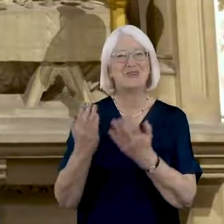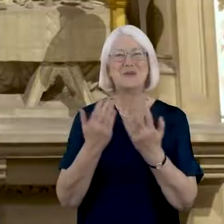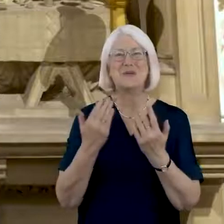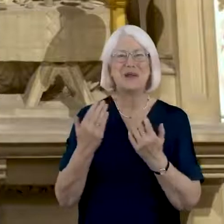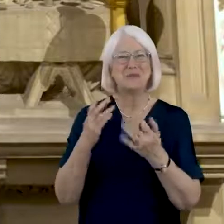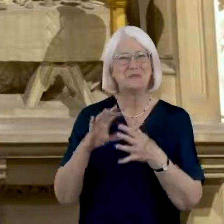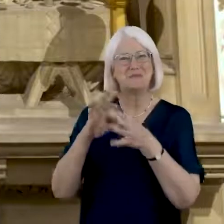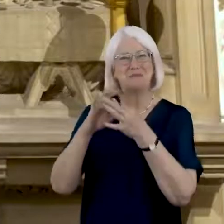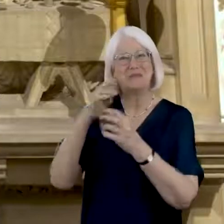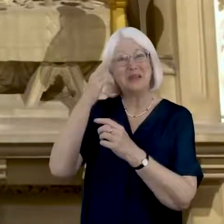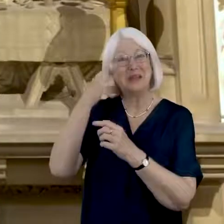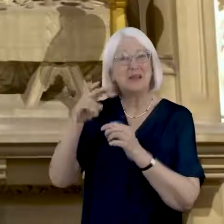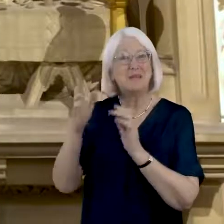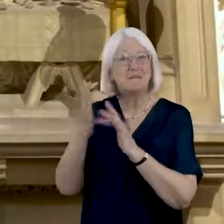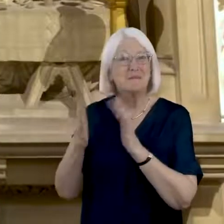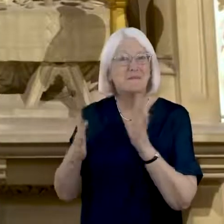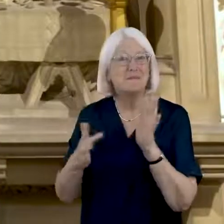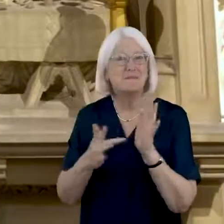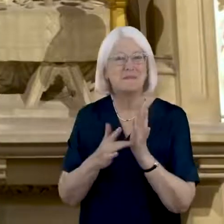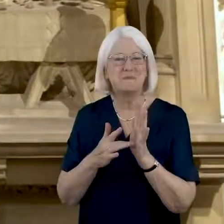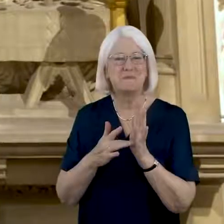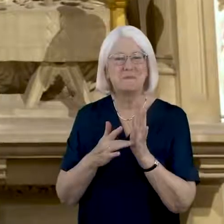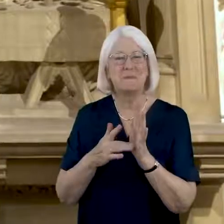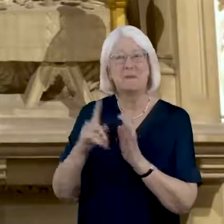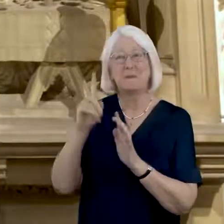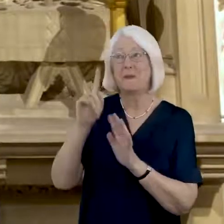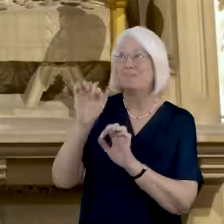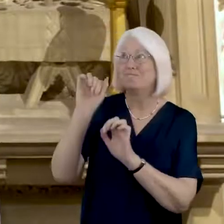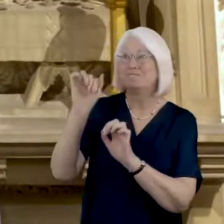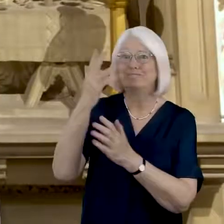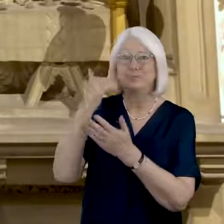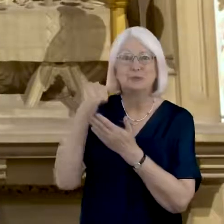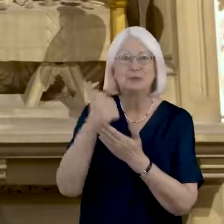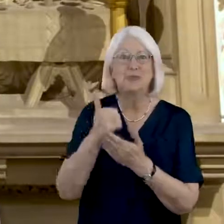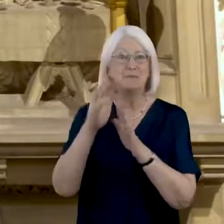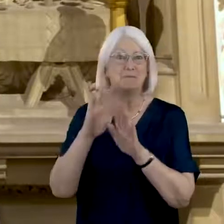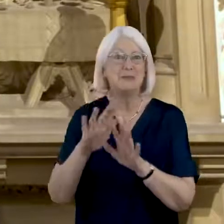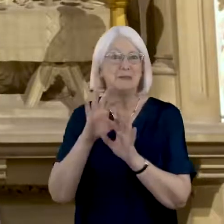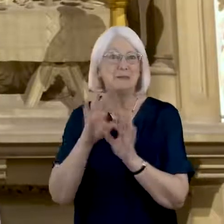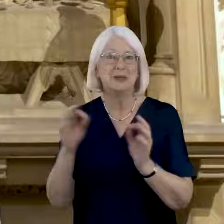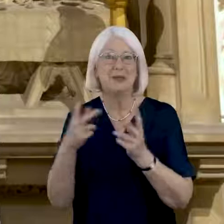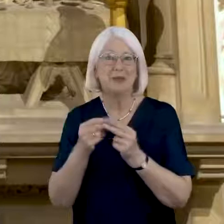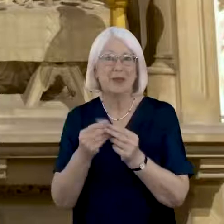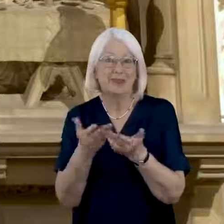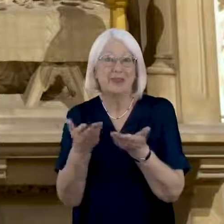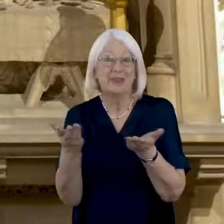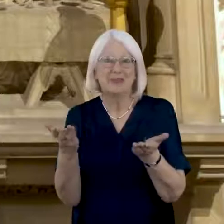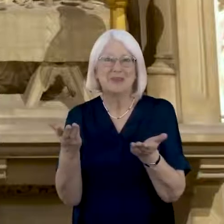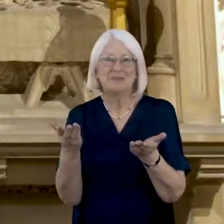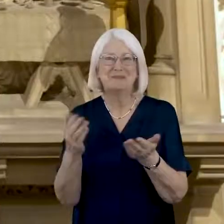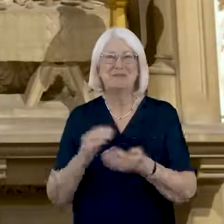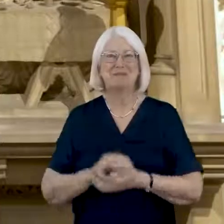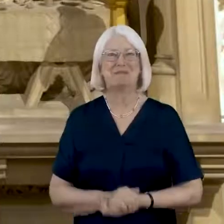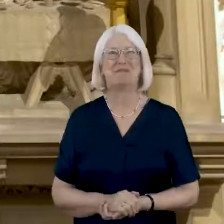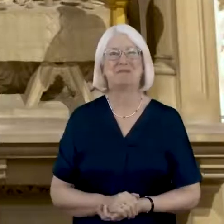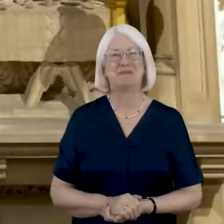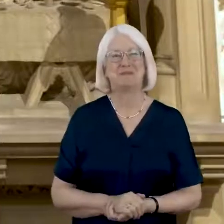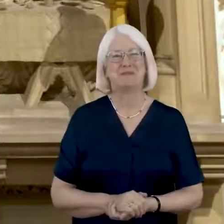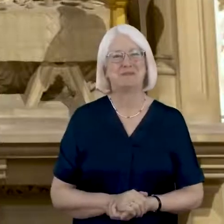Welcome in the name of Christ. God's grace, mercy, and peace be with you all.